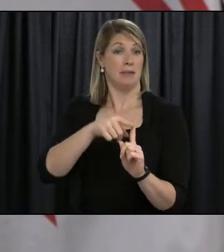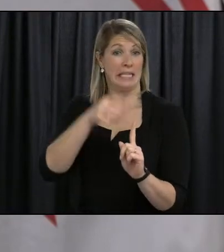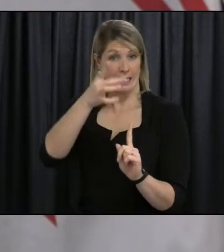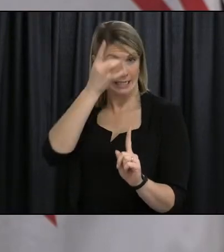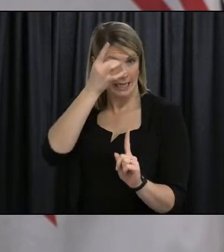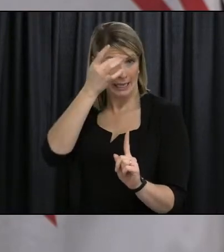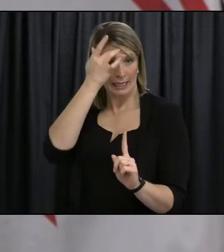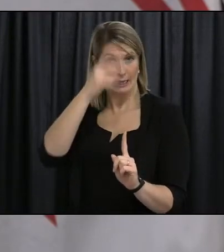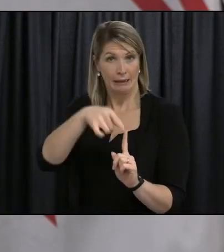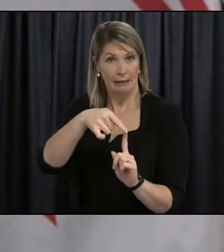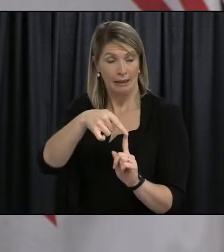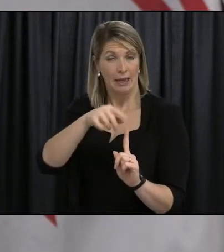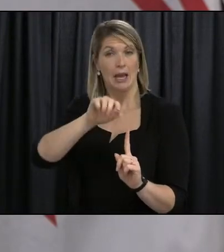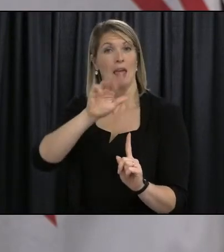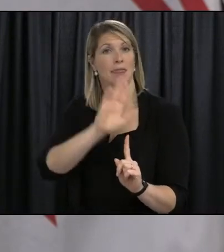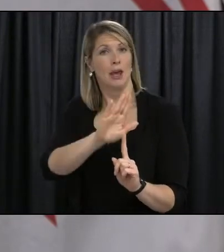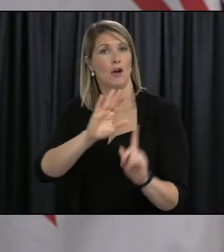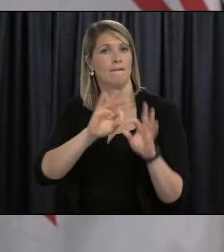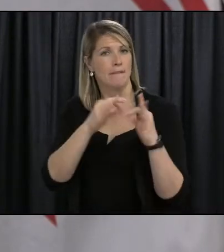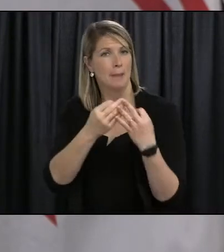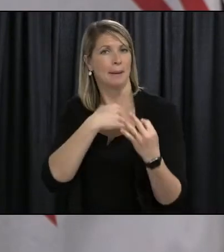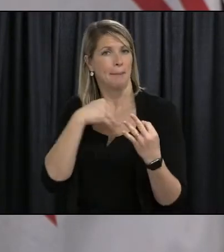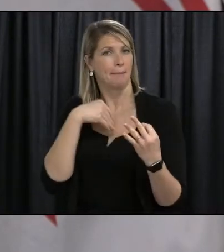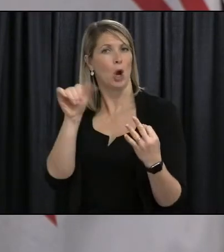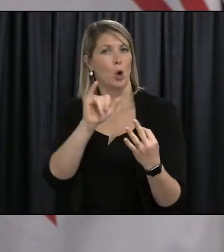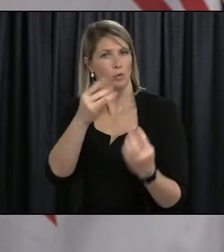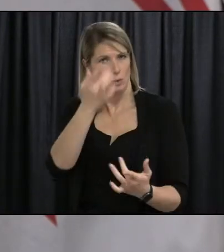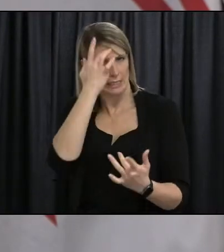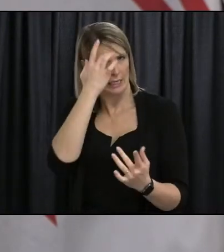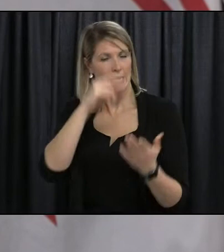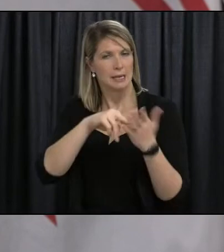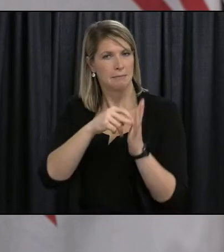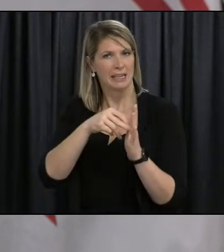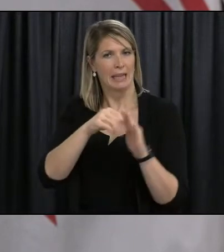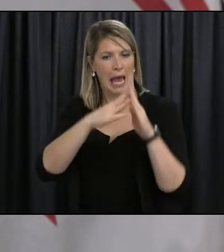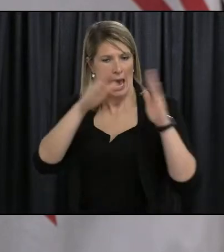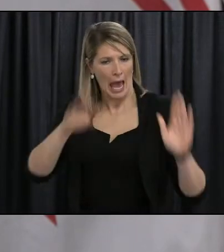were low outside of school.